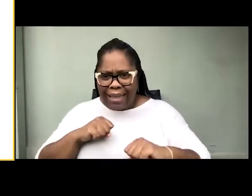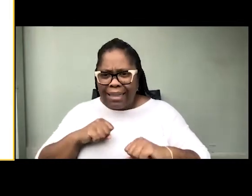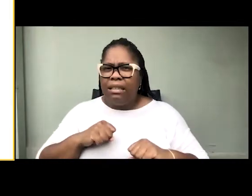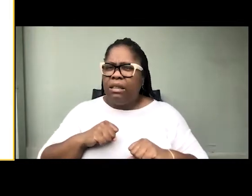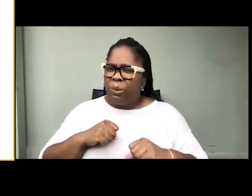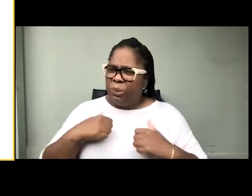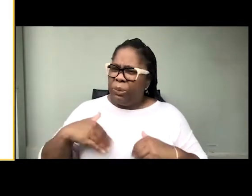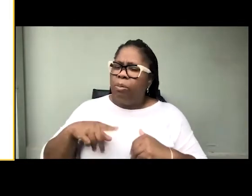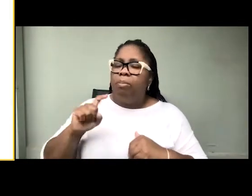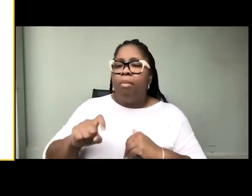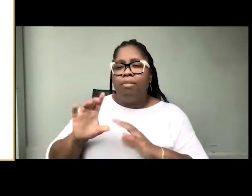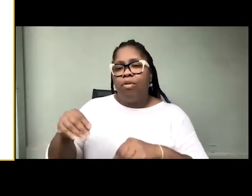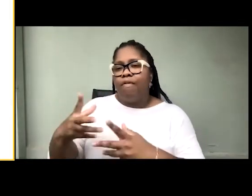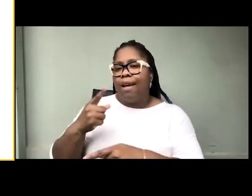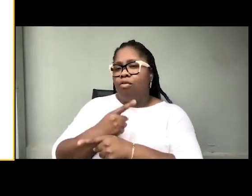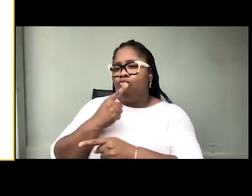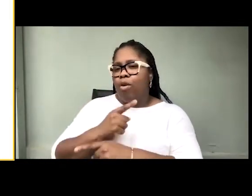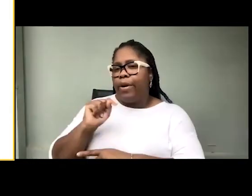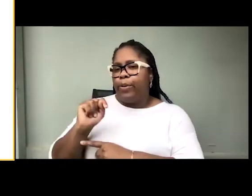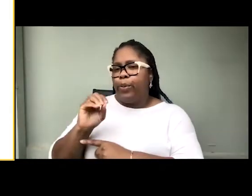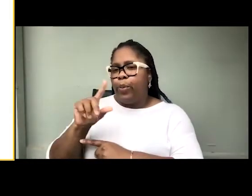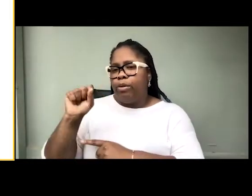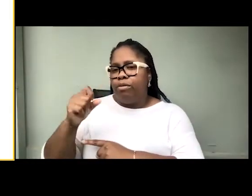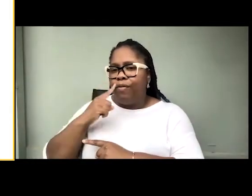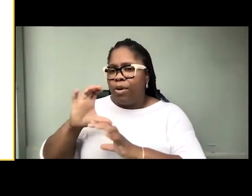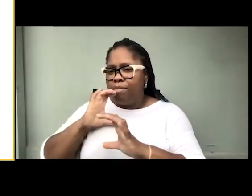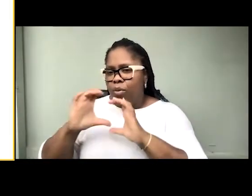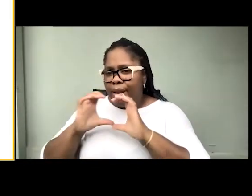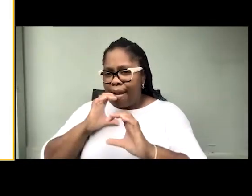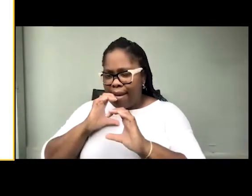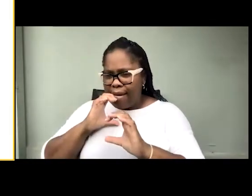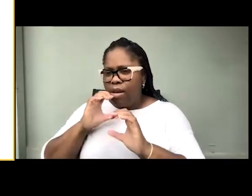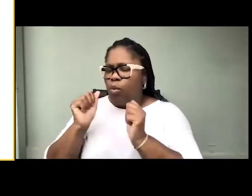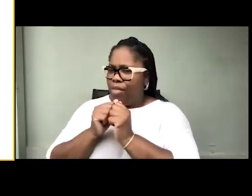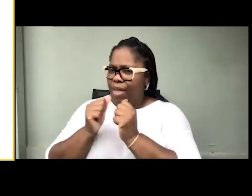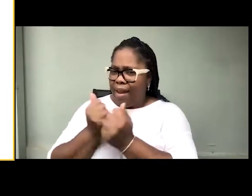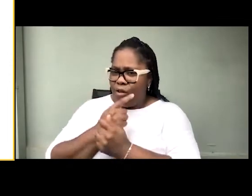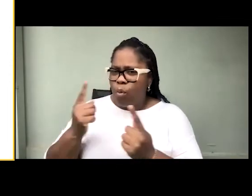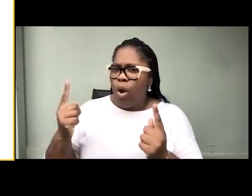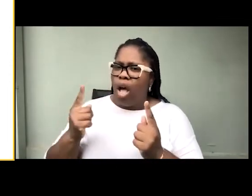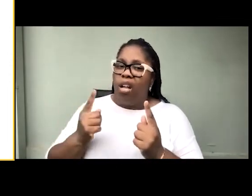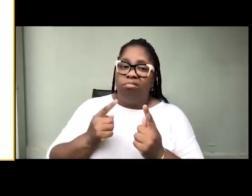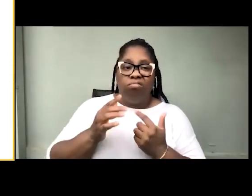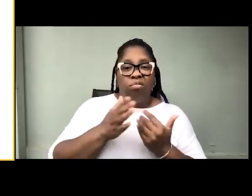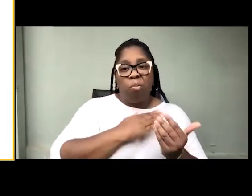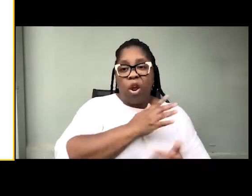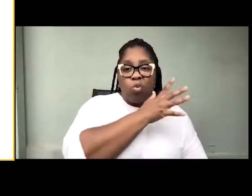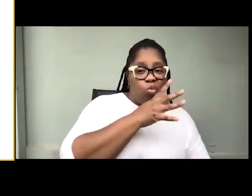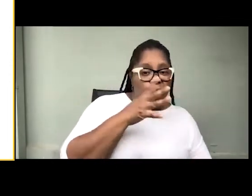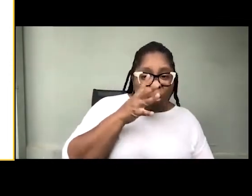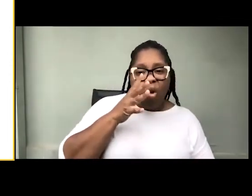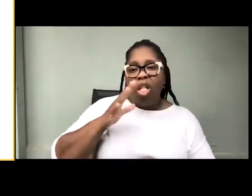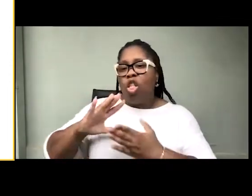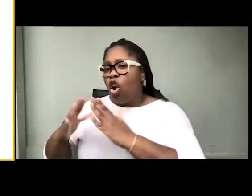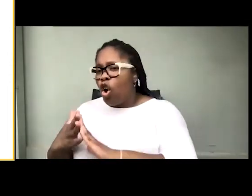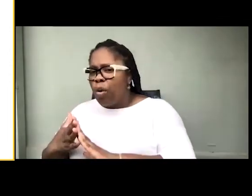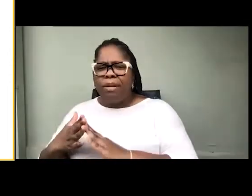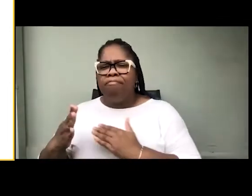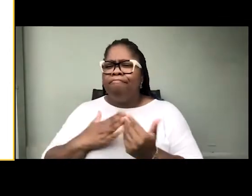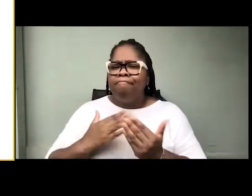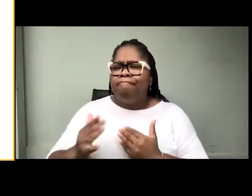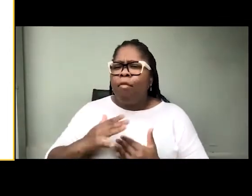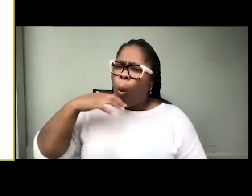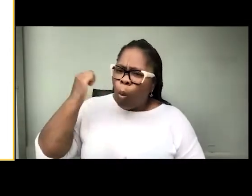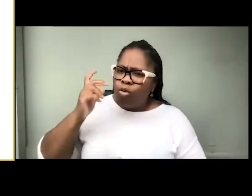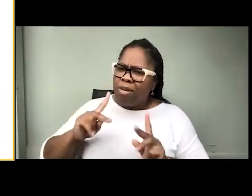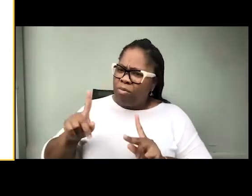we have the correct tools to communicate with everyone, whether it's a rural and urban community, older adult, people with disabilities, and